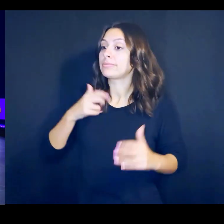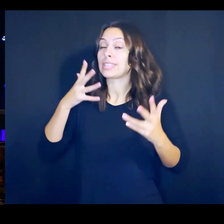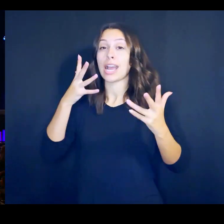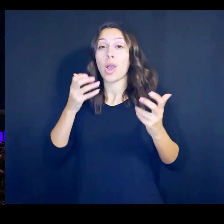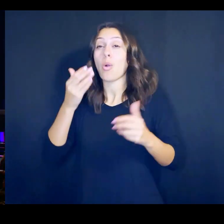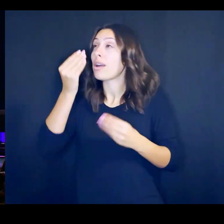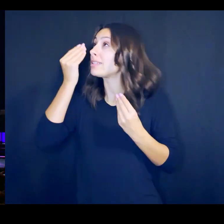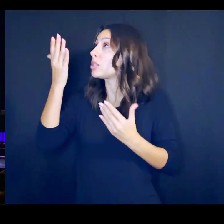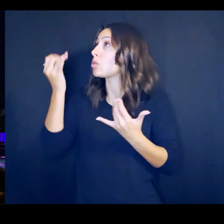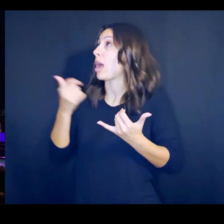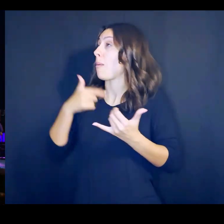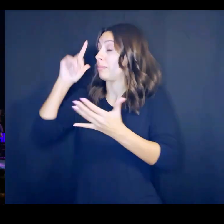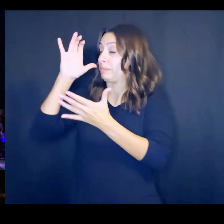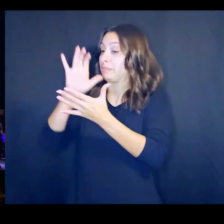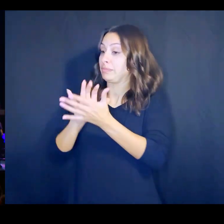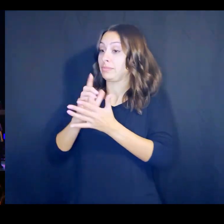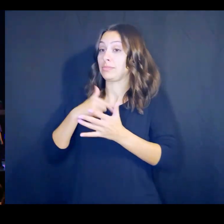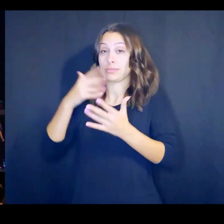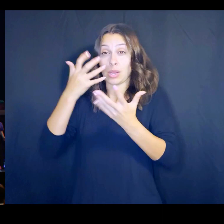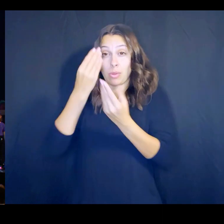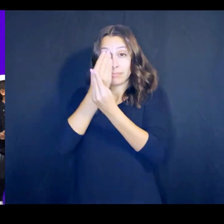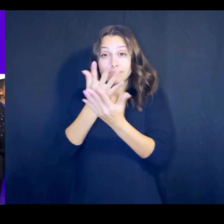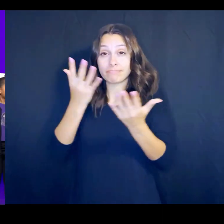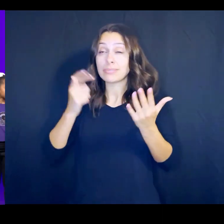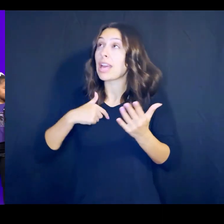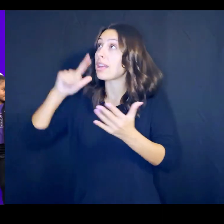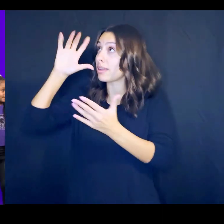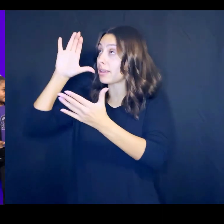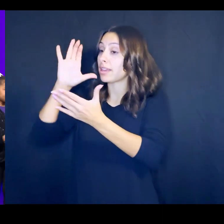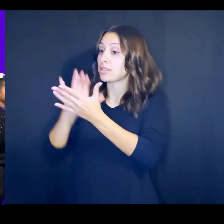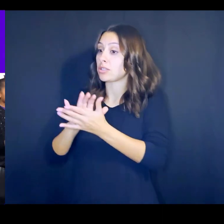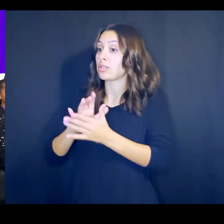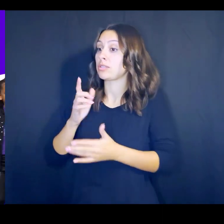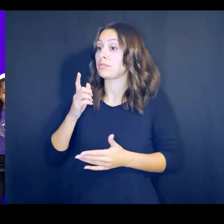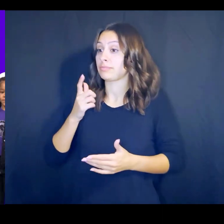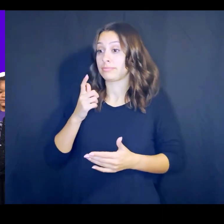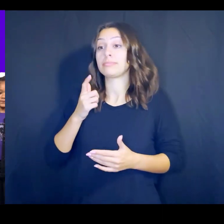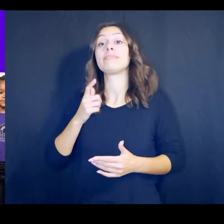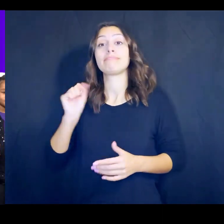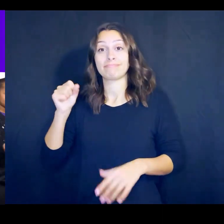wanna tell you now that I believe it. I wanna tell you now that I believe it.